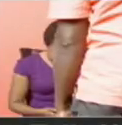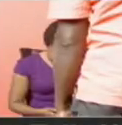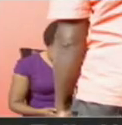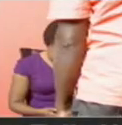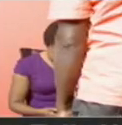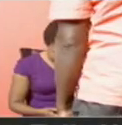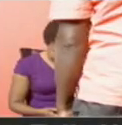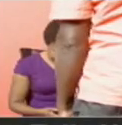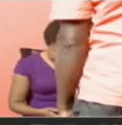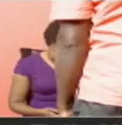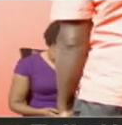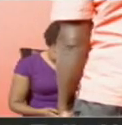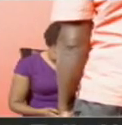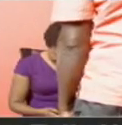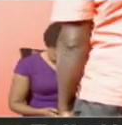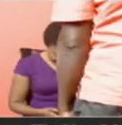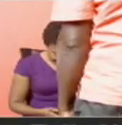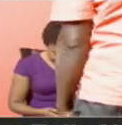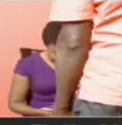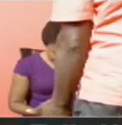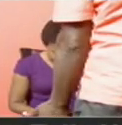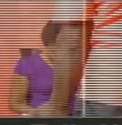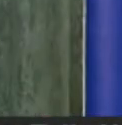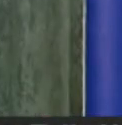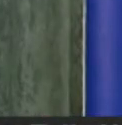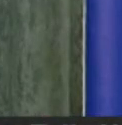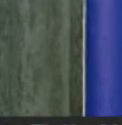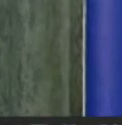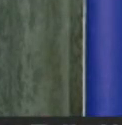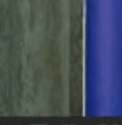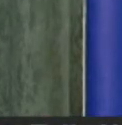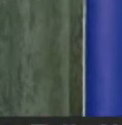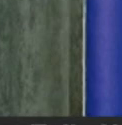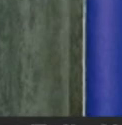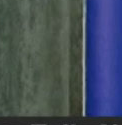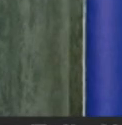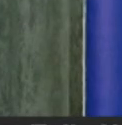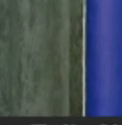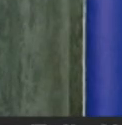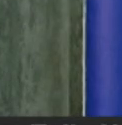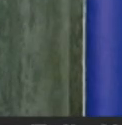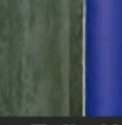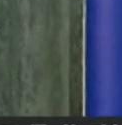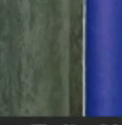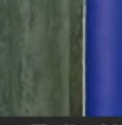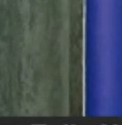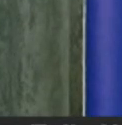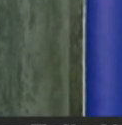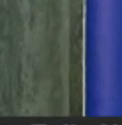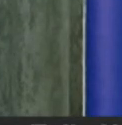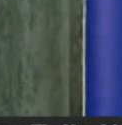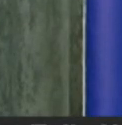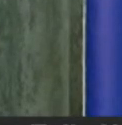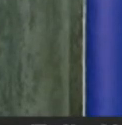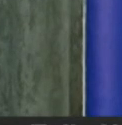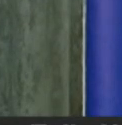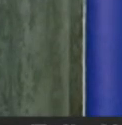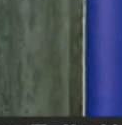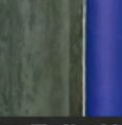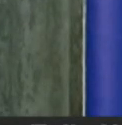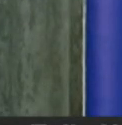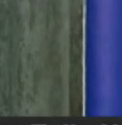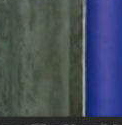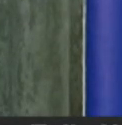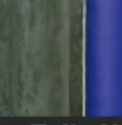amid this COVID-19 pandemic and the government of Uganda's interventions in addressing issues of vulnerable